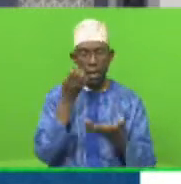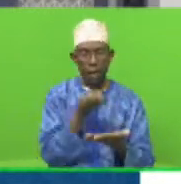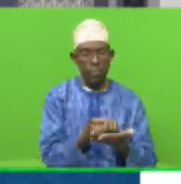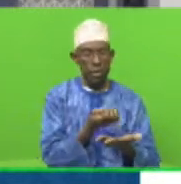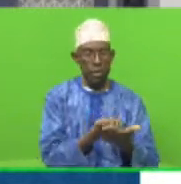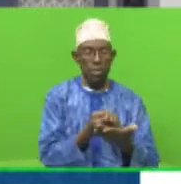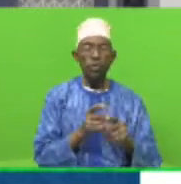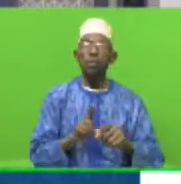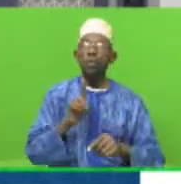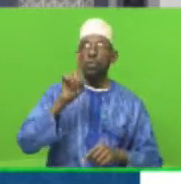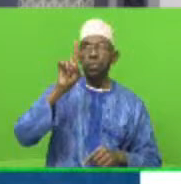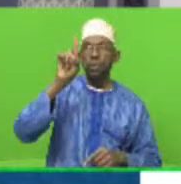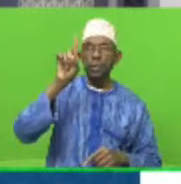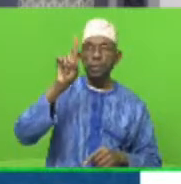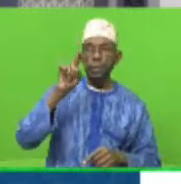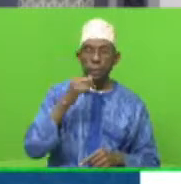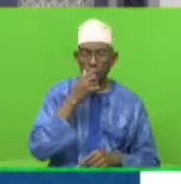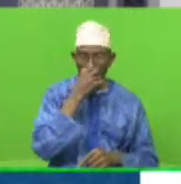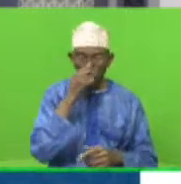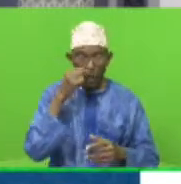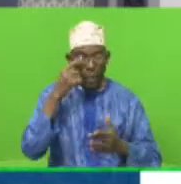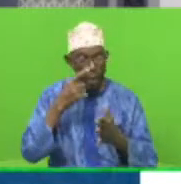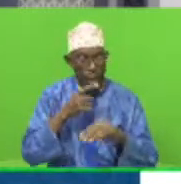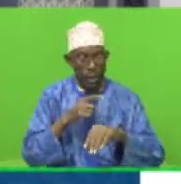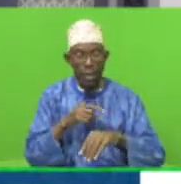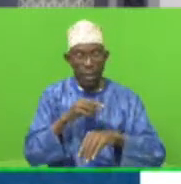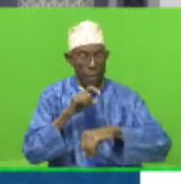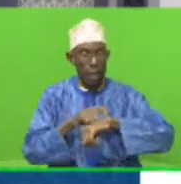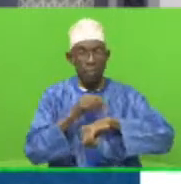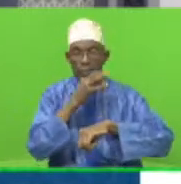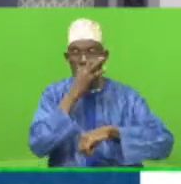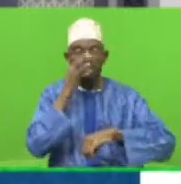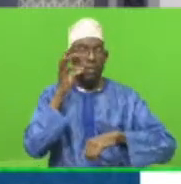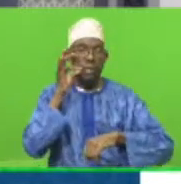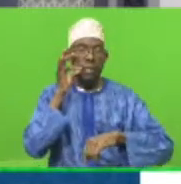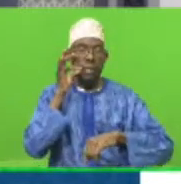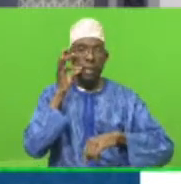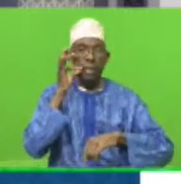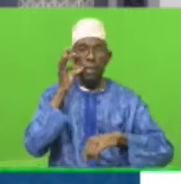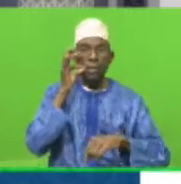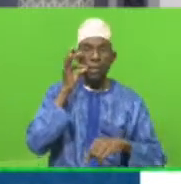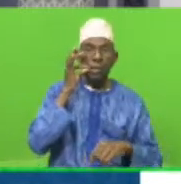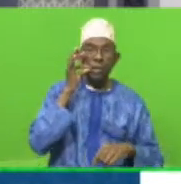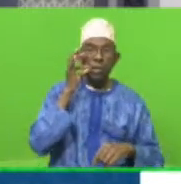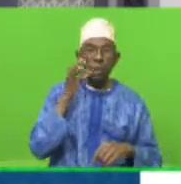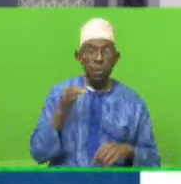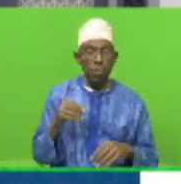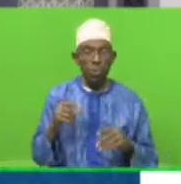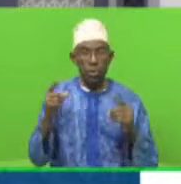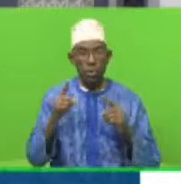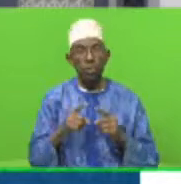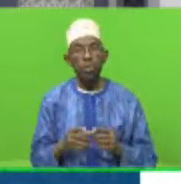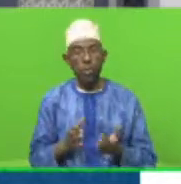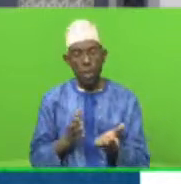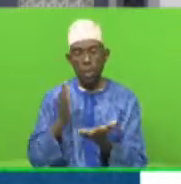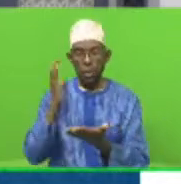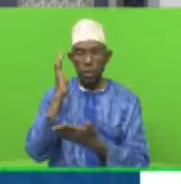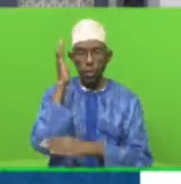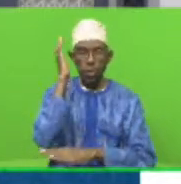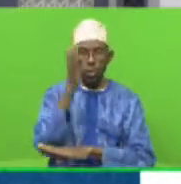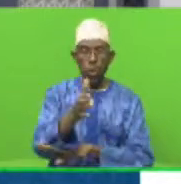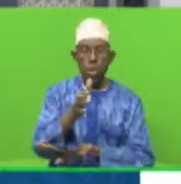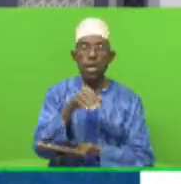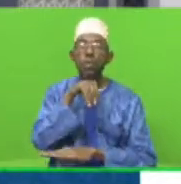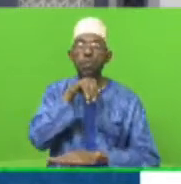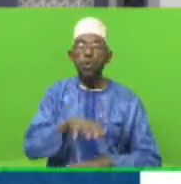Allah subhanahu wa ta'ala. When you are fasting, you know you are fasting in accordance to the sunnah of the Prophet sallallahu